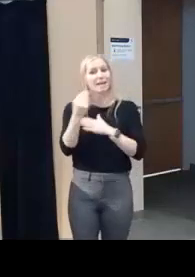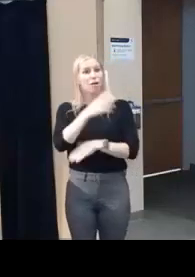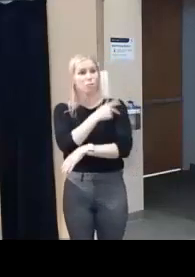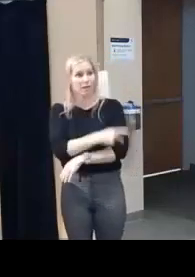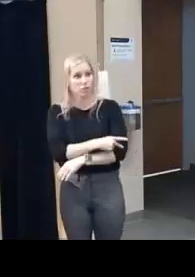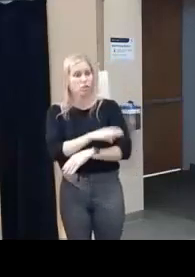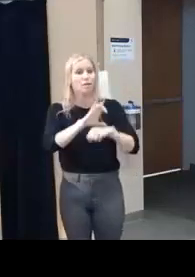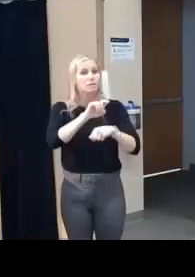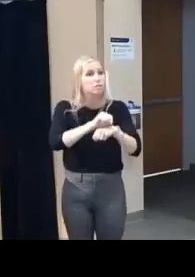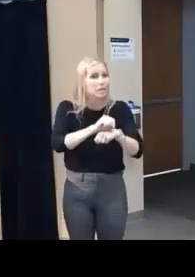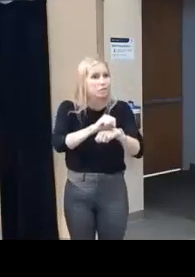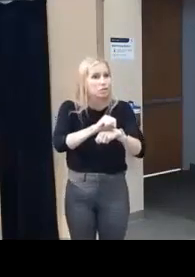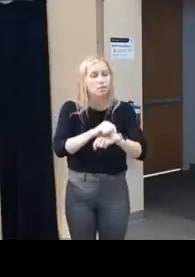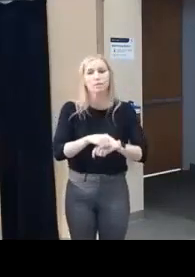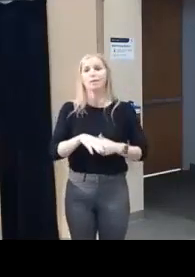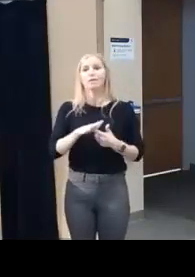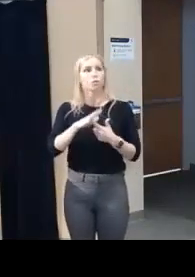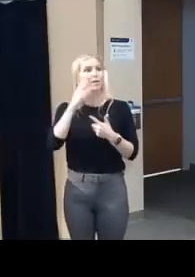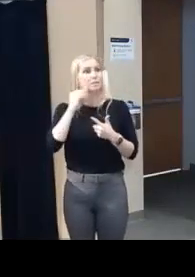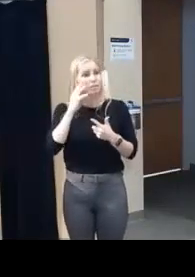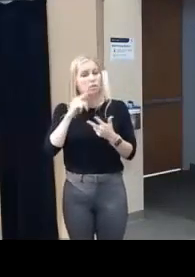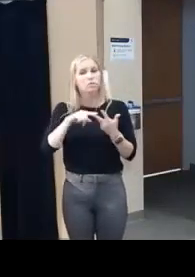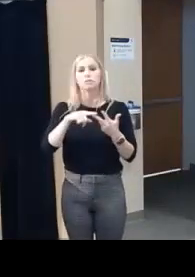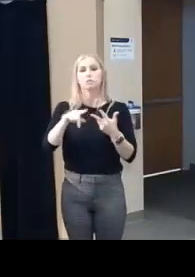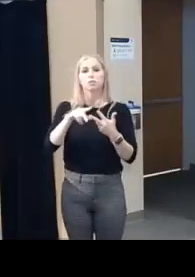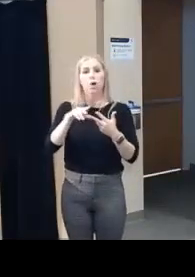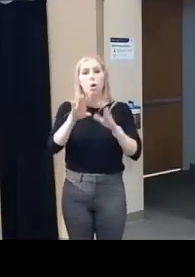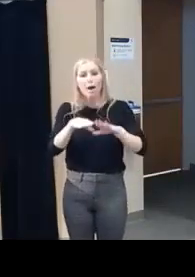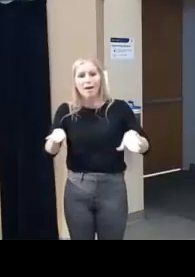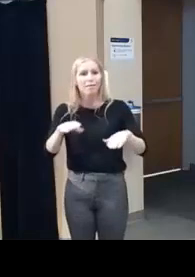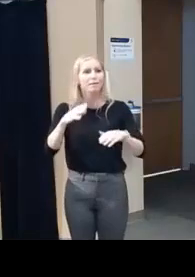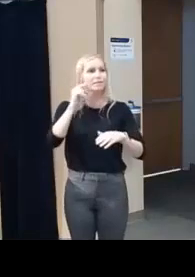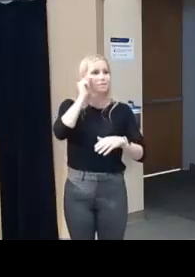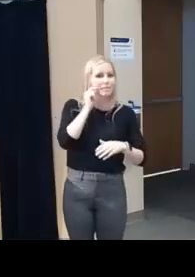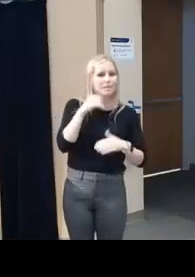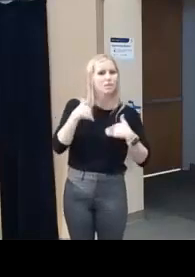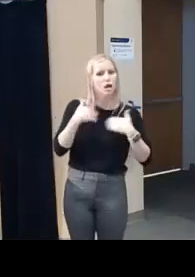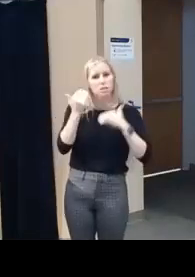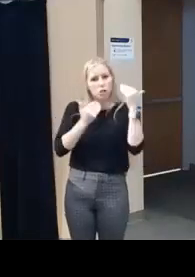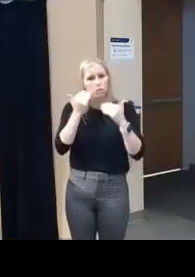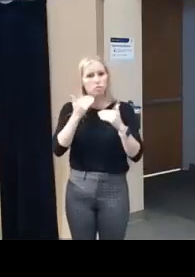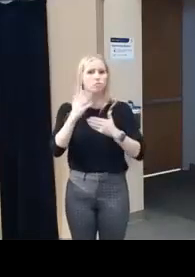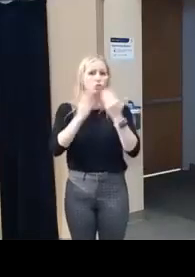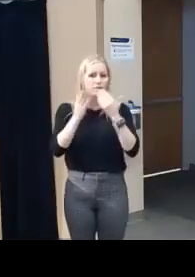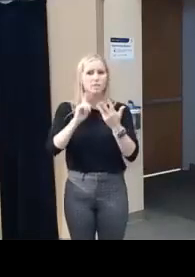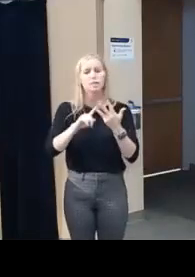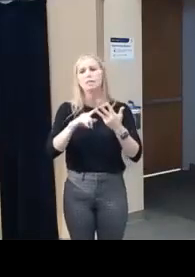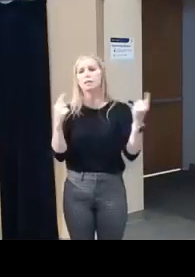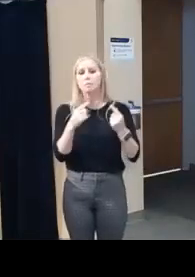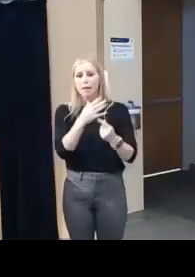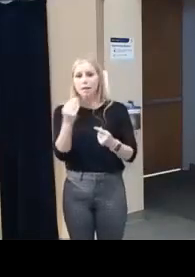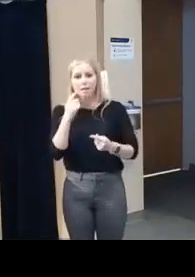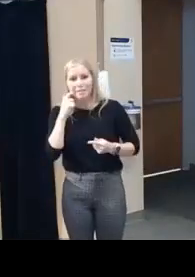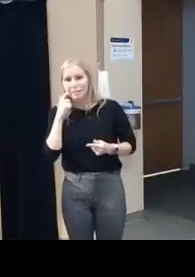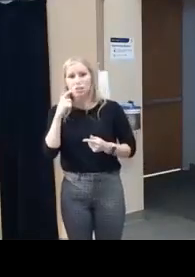outpatient consultation to medical and surgical teams, adolescent and young adult services, pain and addiction, Sobriedad